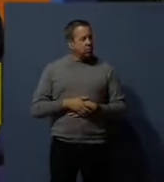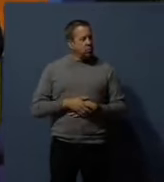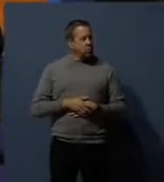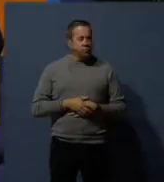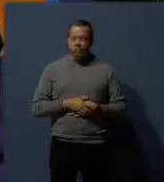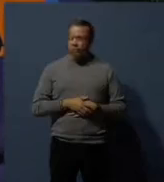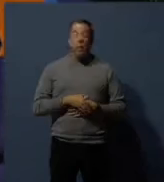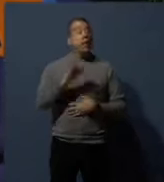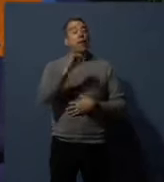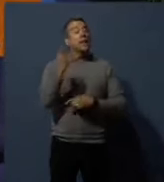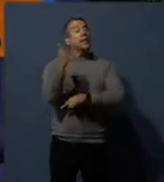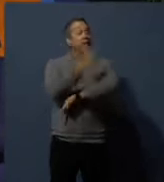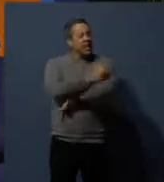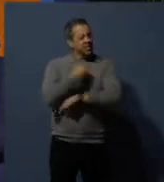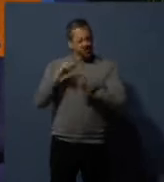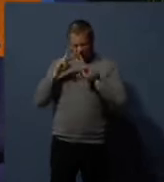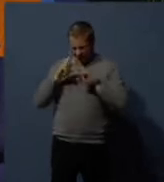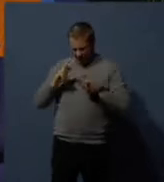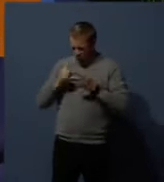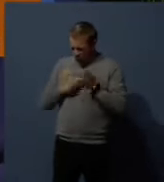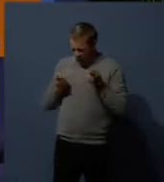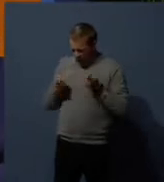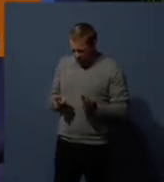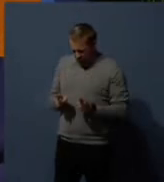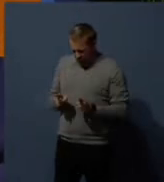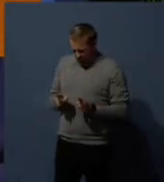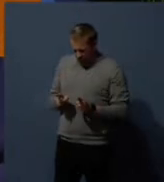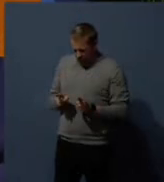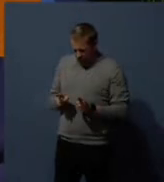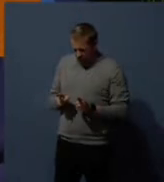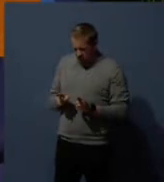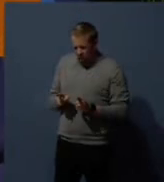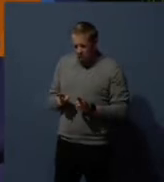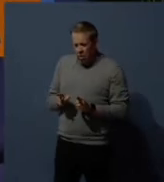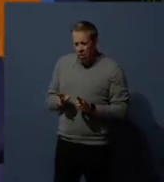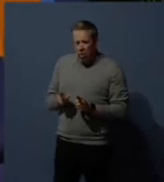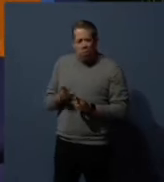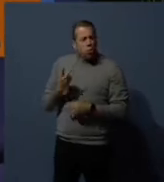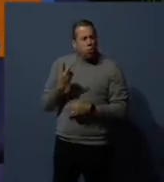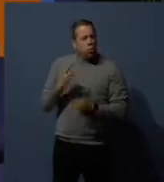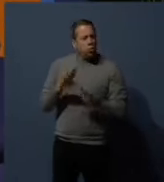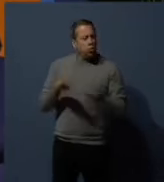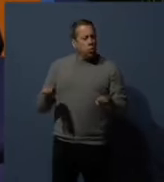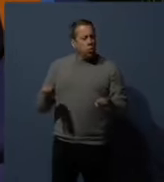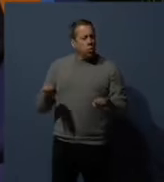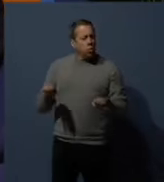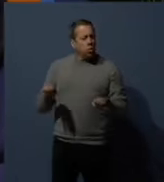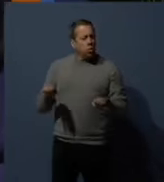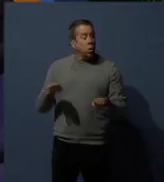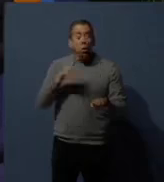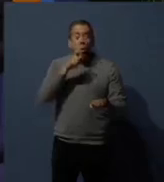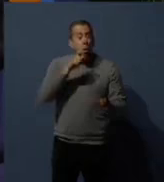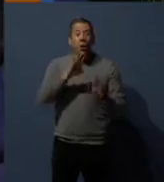kids in the sanctuary that day. And guess who they both belonged to? Me and my wife.